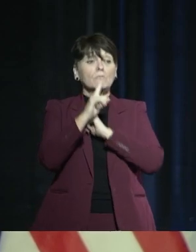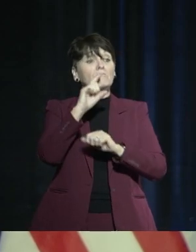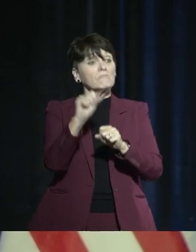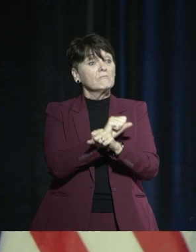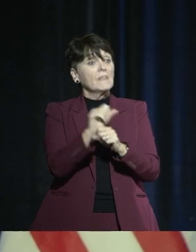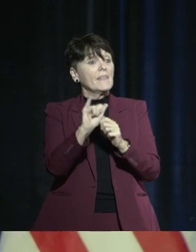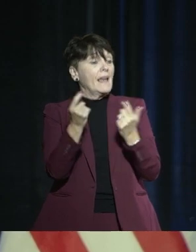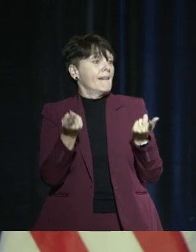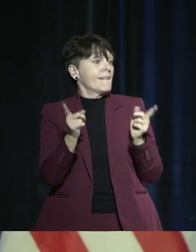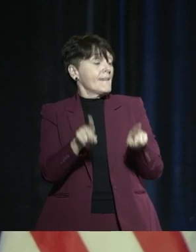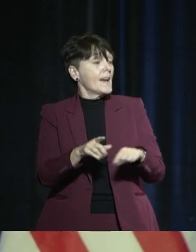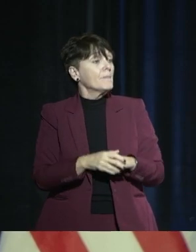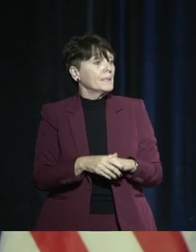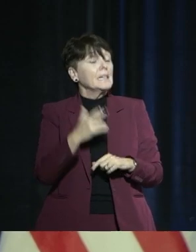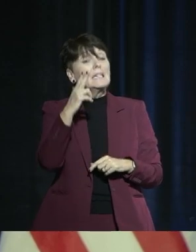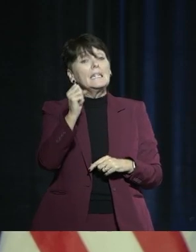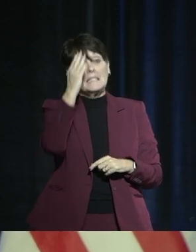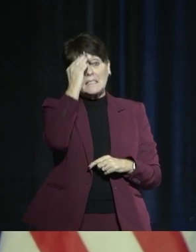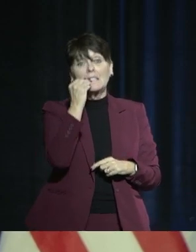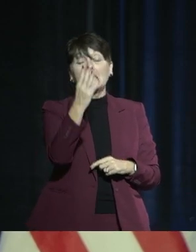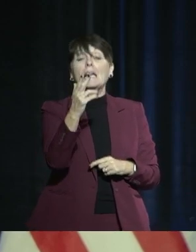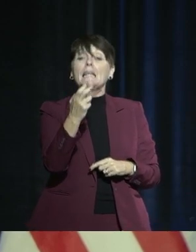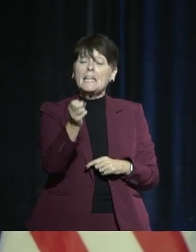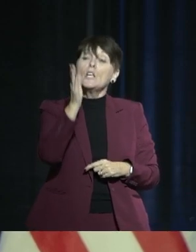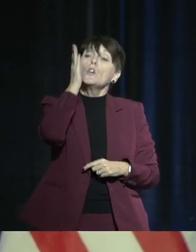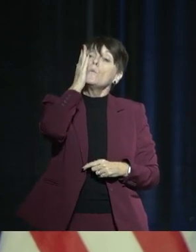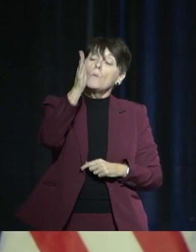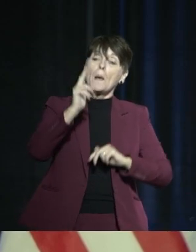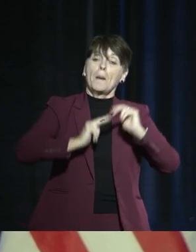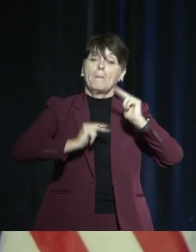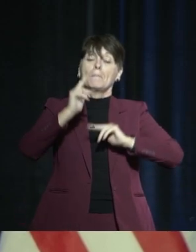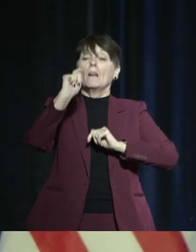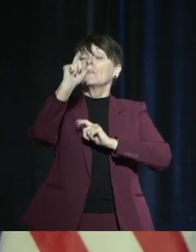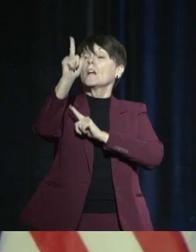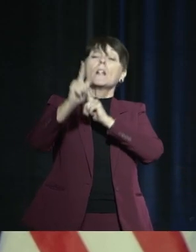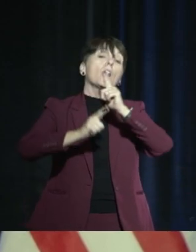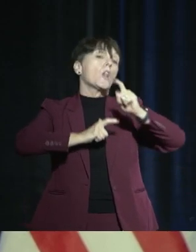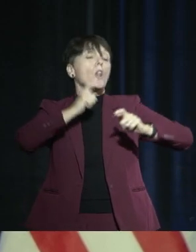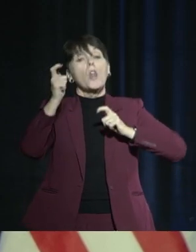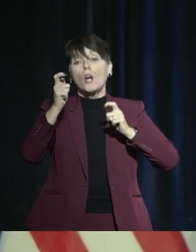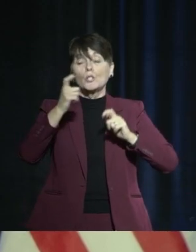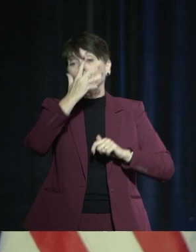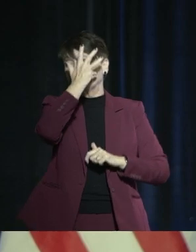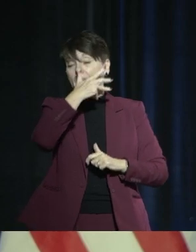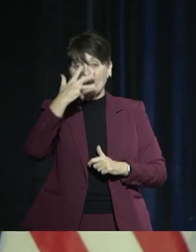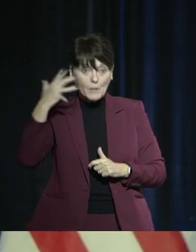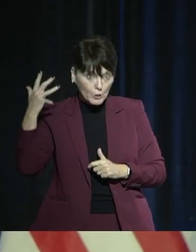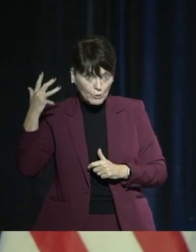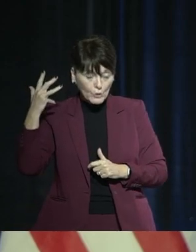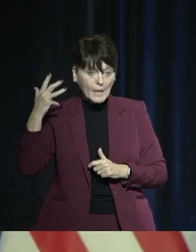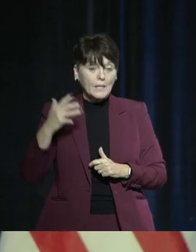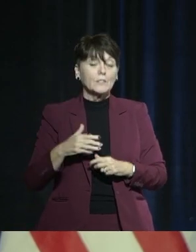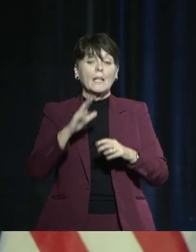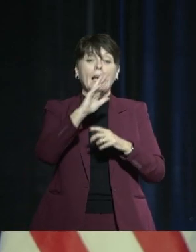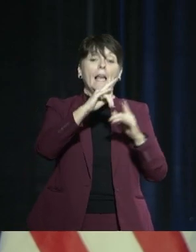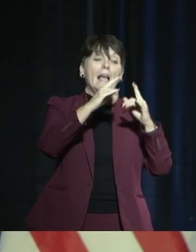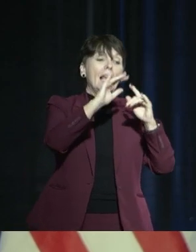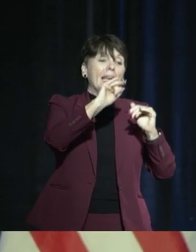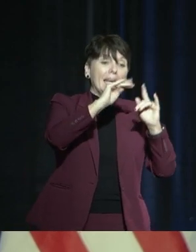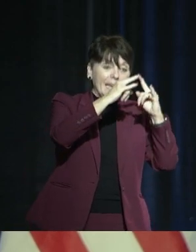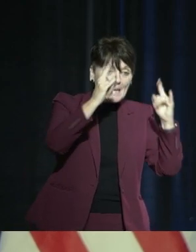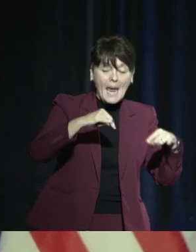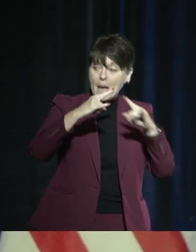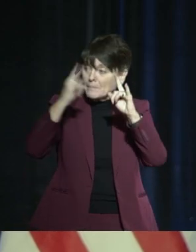happens? He is telling you that he's going to build the largest immigration internment camps the country has